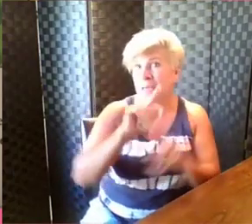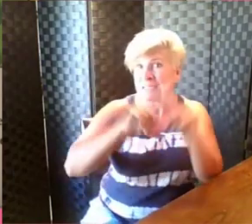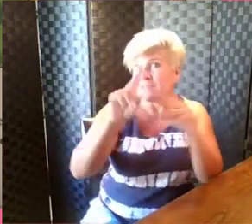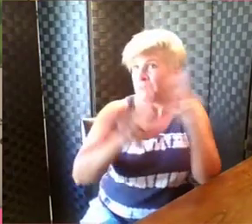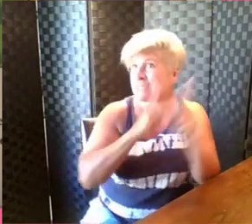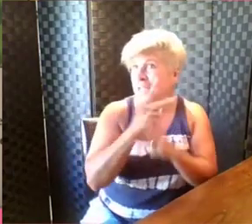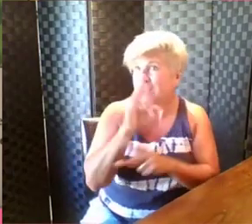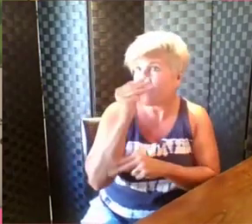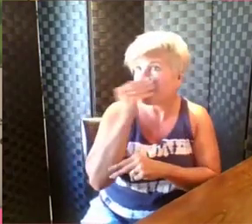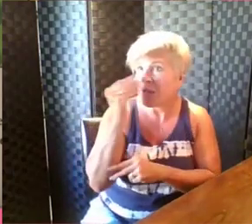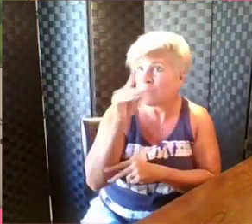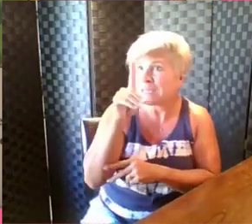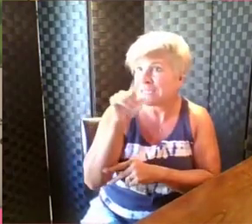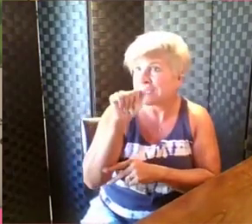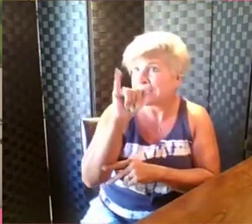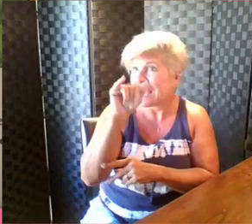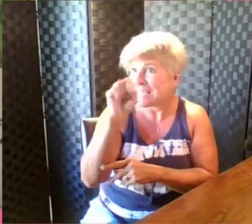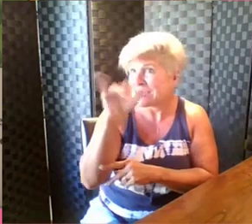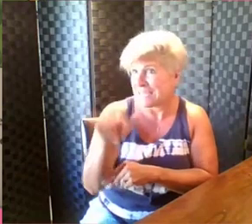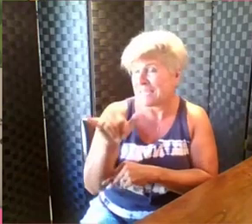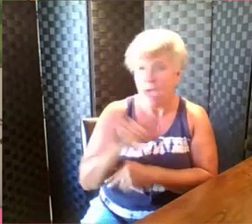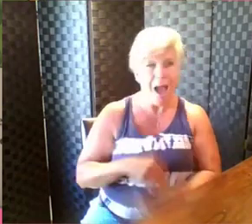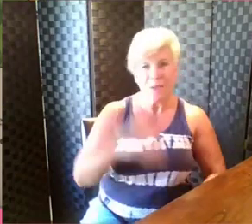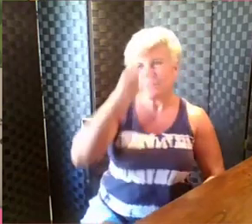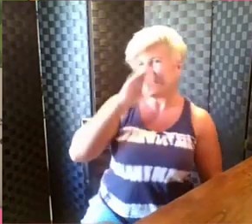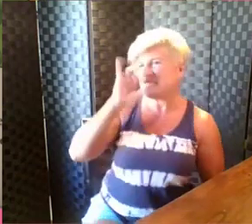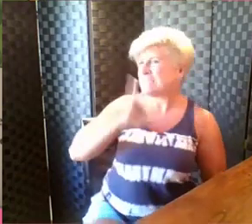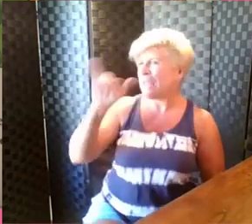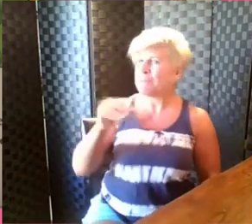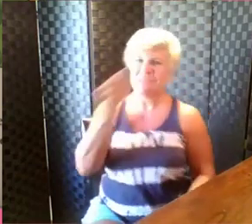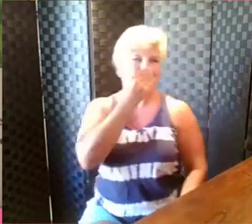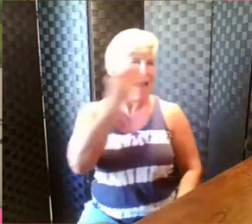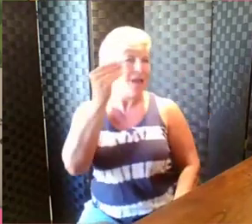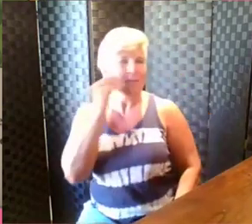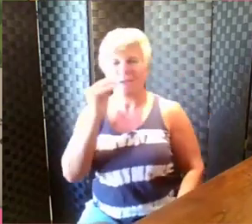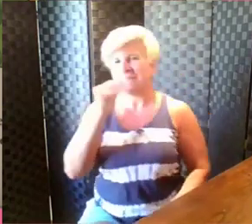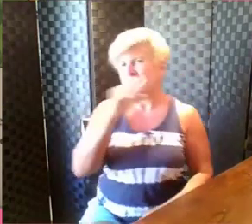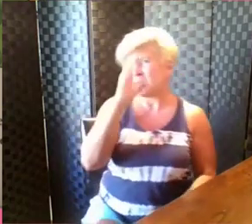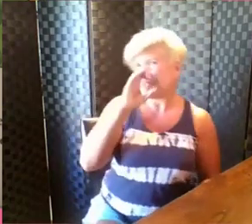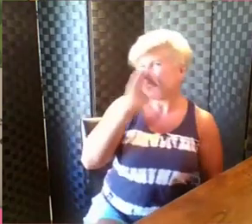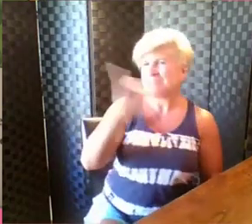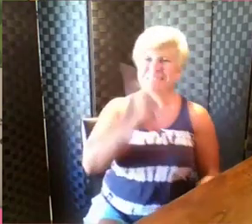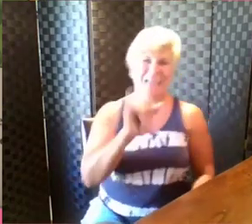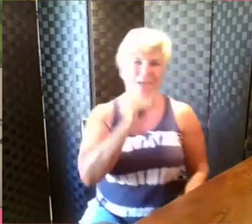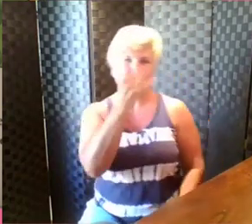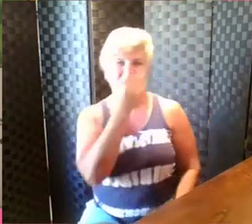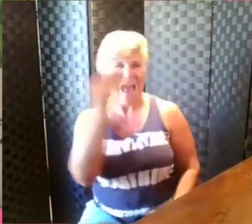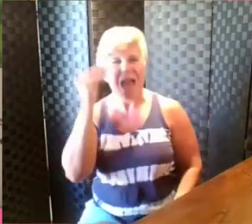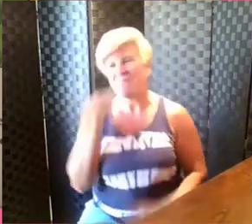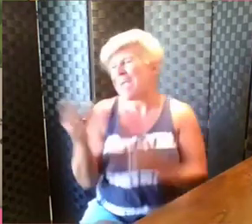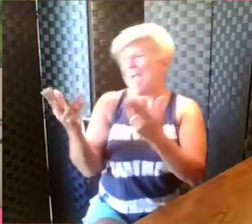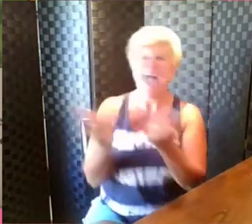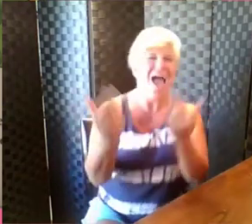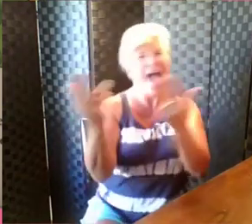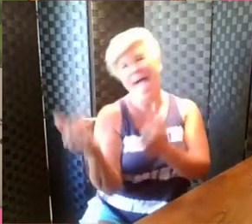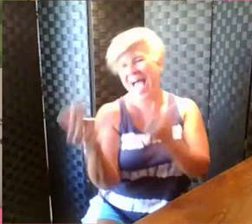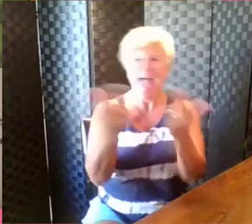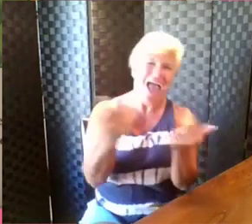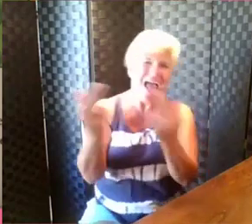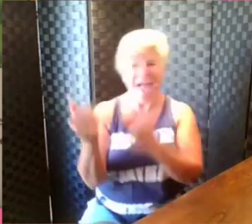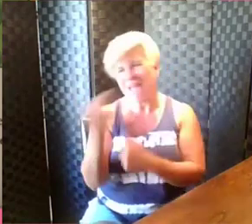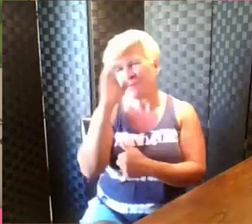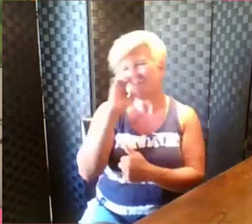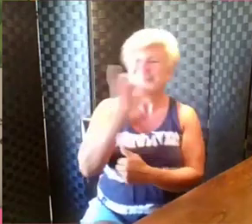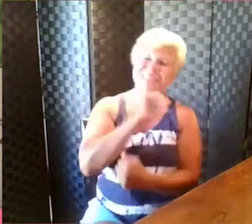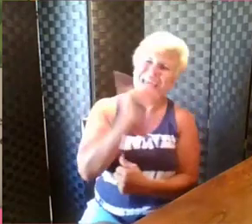Chrysanthemum's a daisy, chrysanthemum's a daisy. Jo, Rita, and Victoria chanted, thinking it was wildly